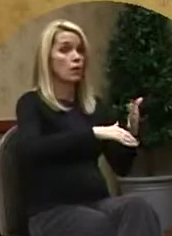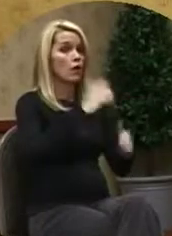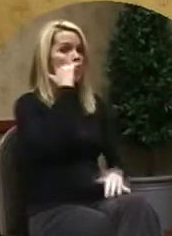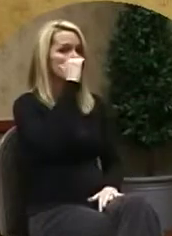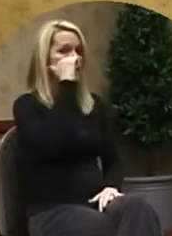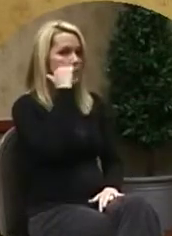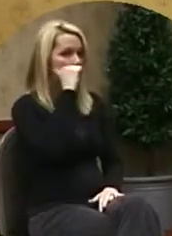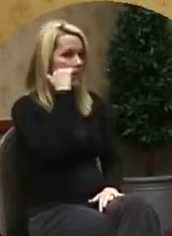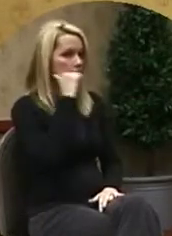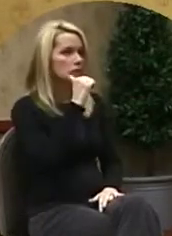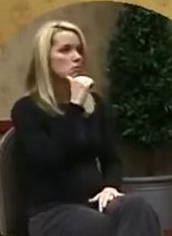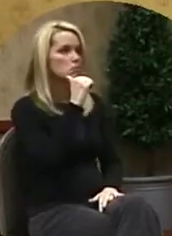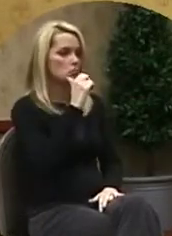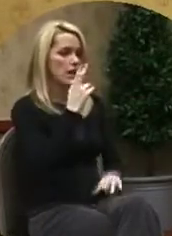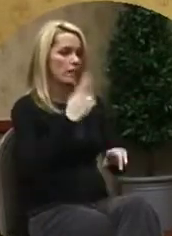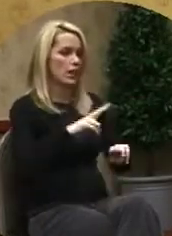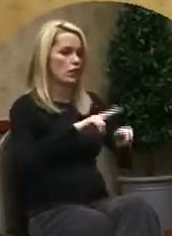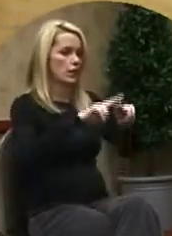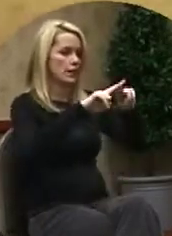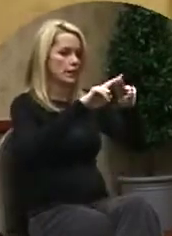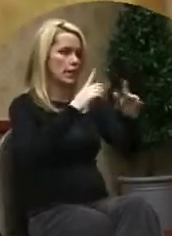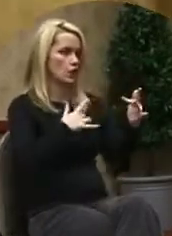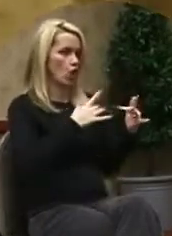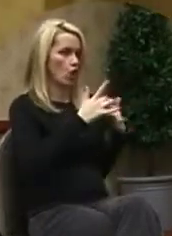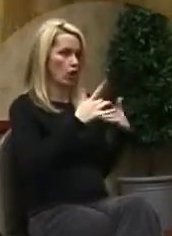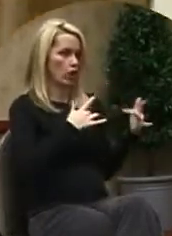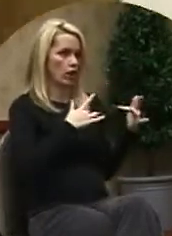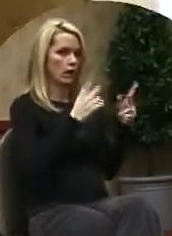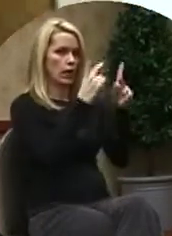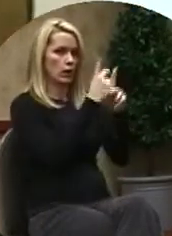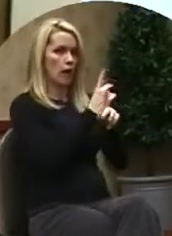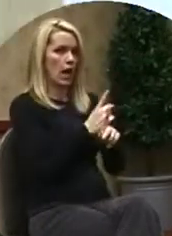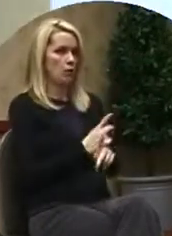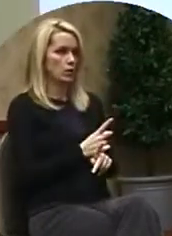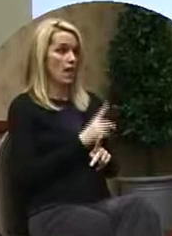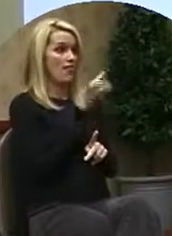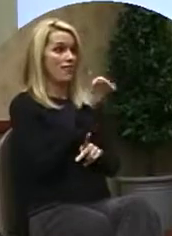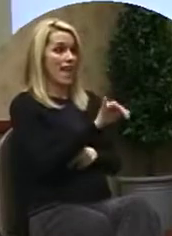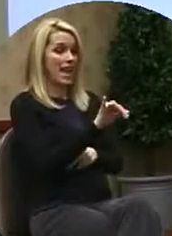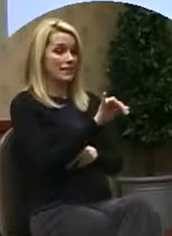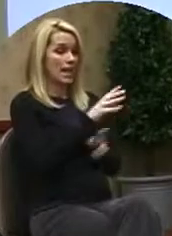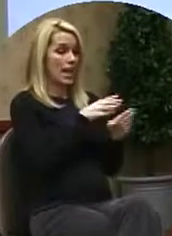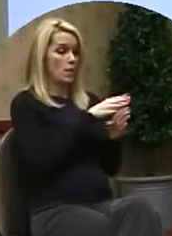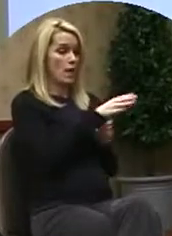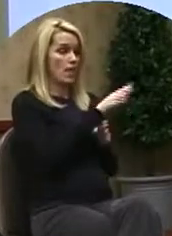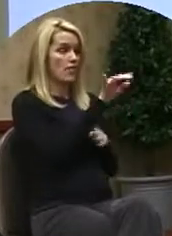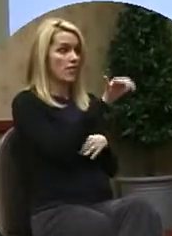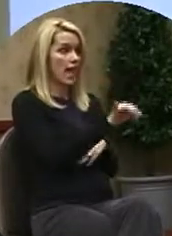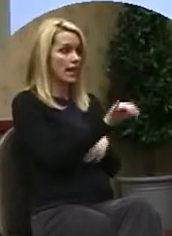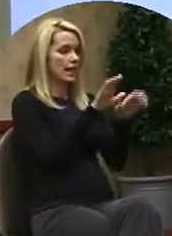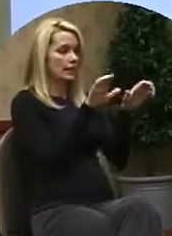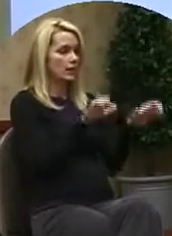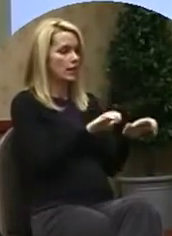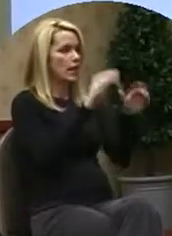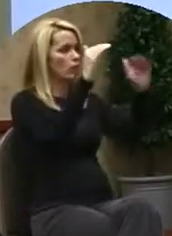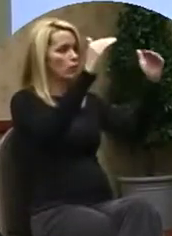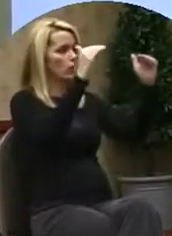to be an area of increased concern, take that area or activity and move to facts